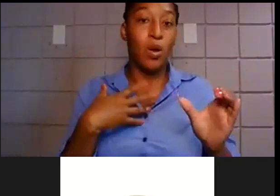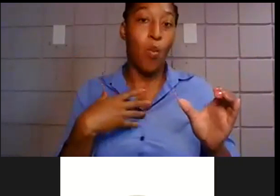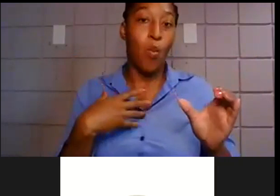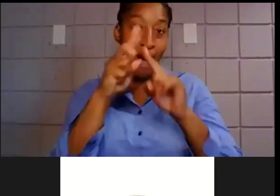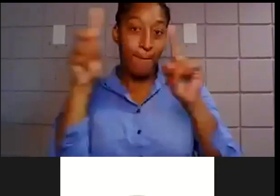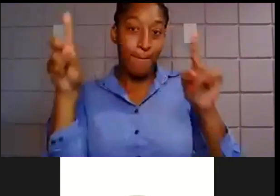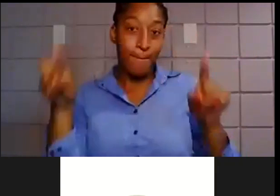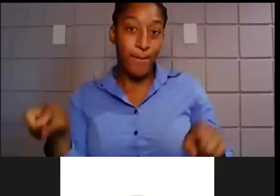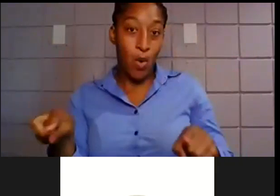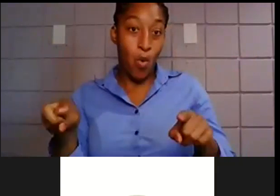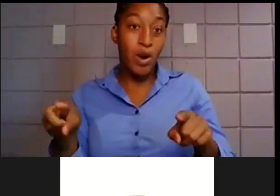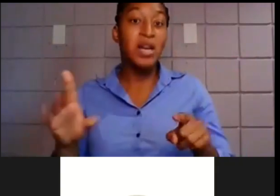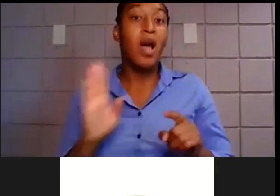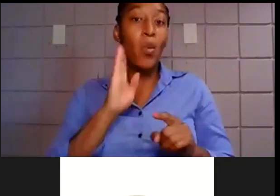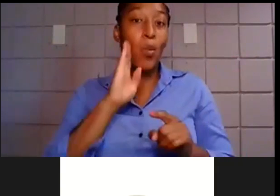with the video.